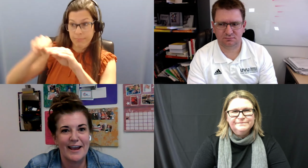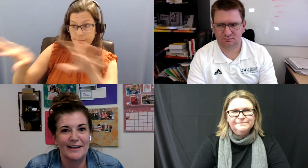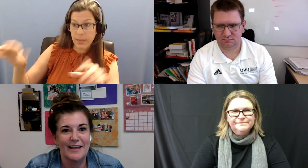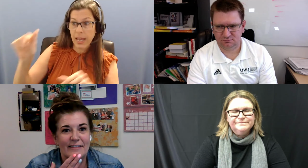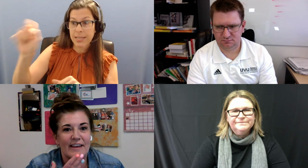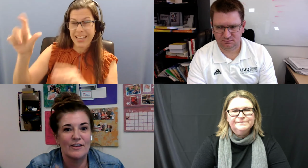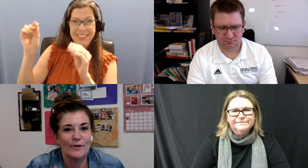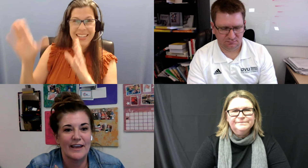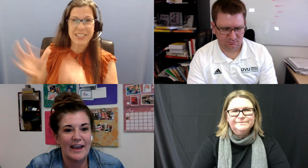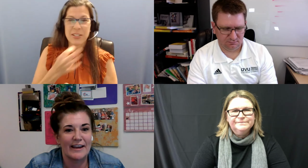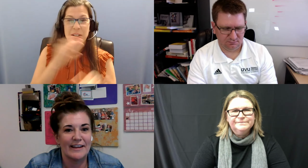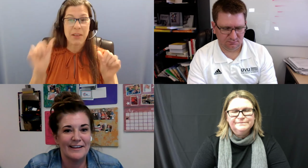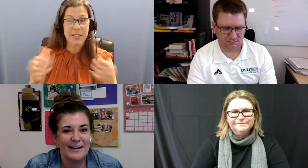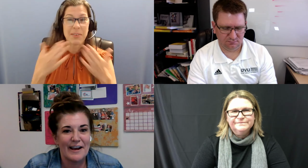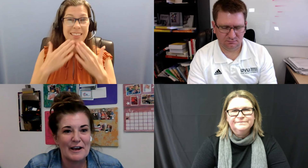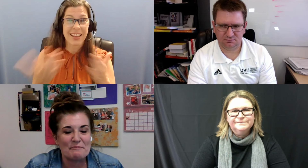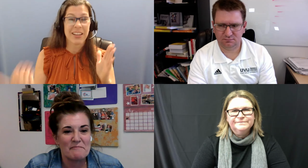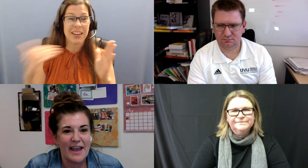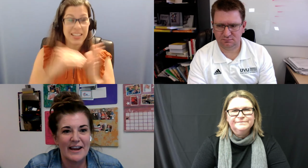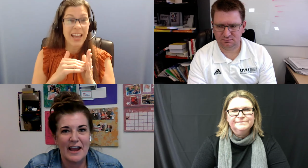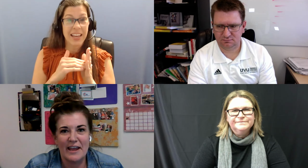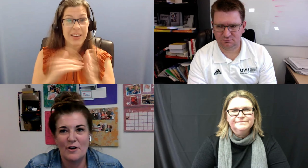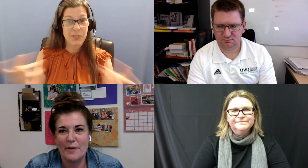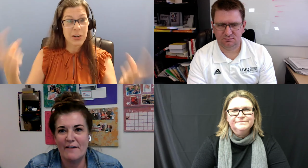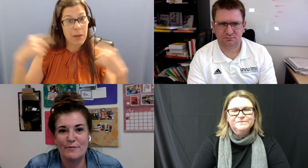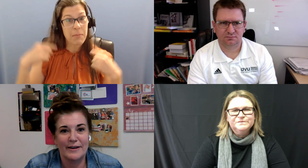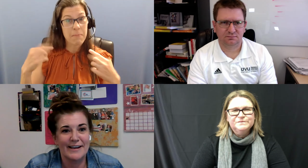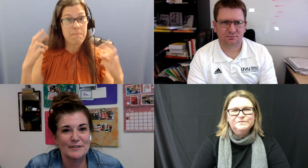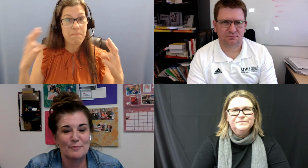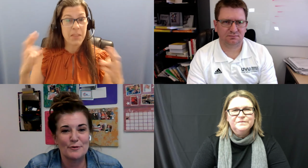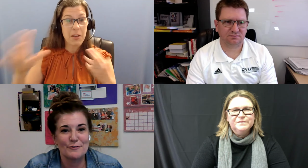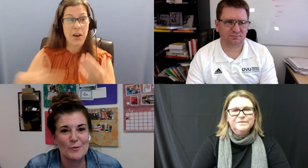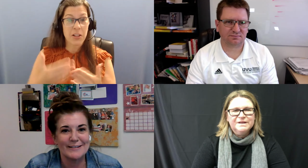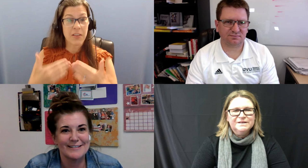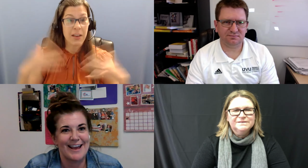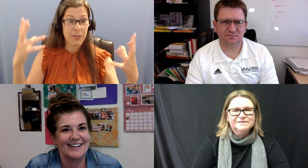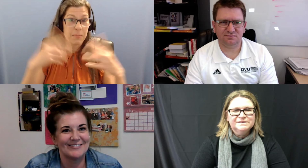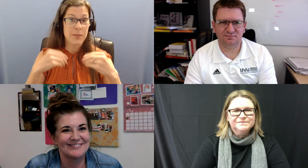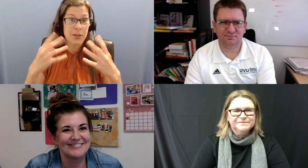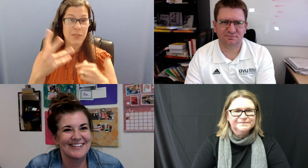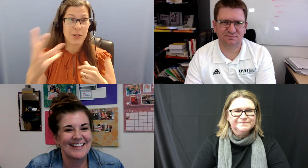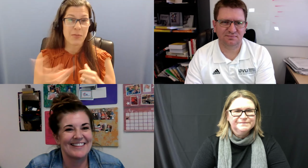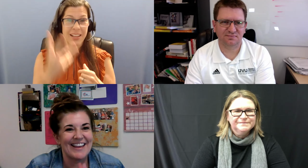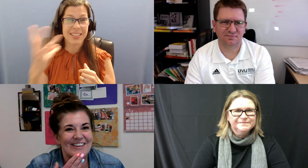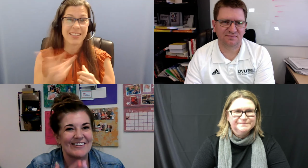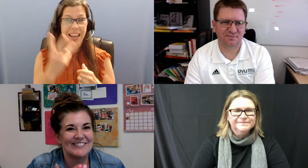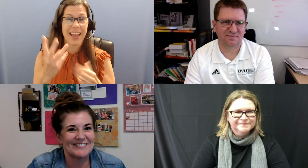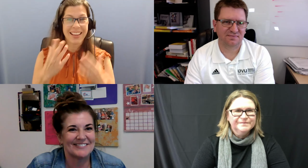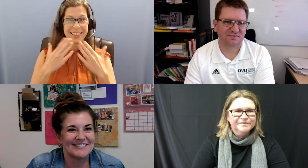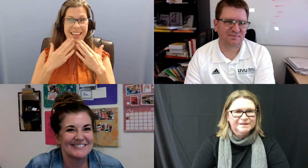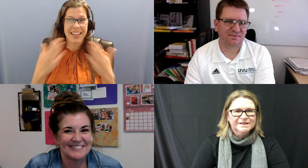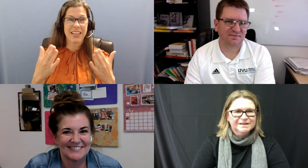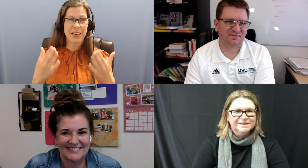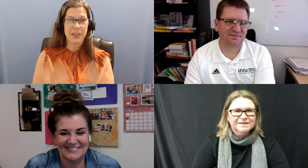we can. Thank you again, and I hope everybody has a beautiful Wednesday. Thank you.